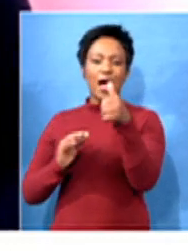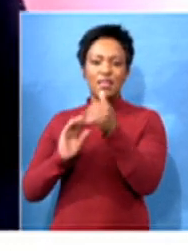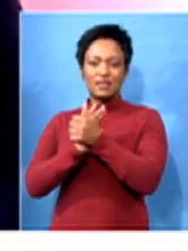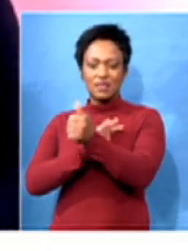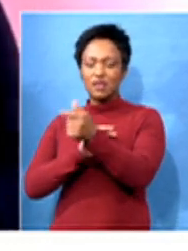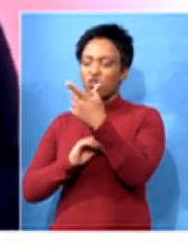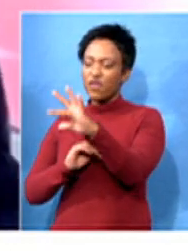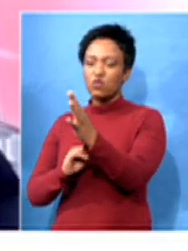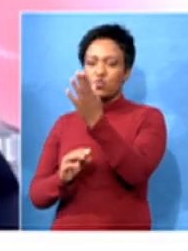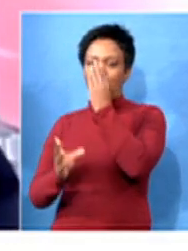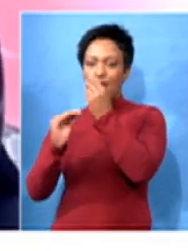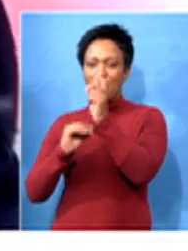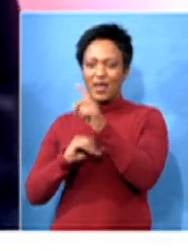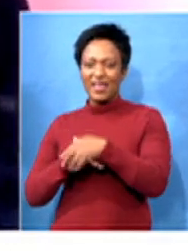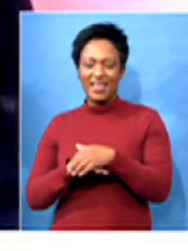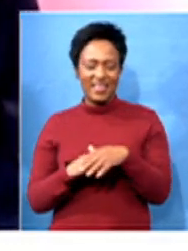you've acquired.